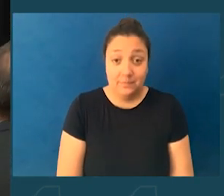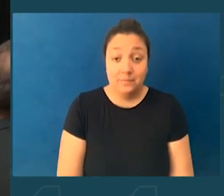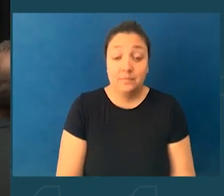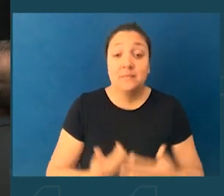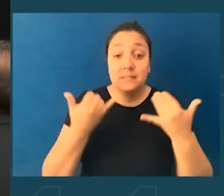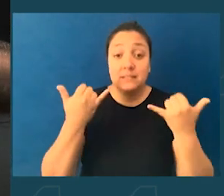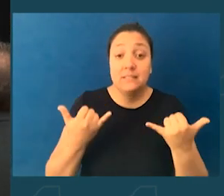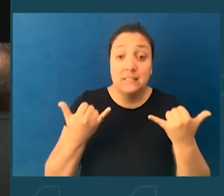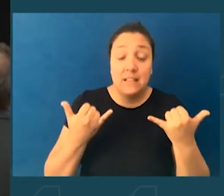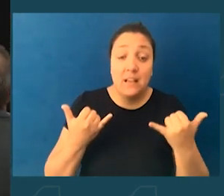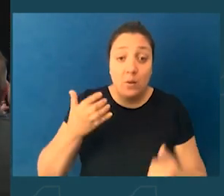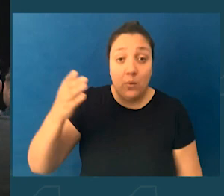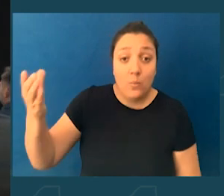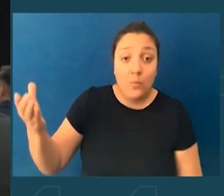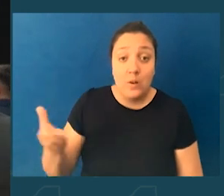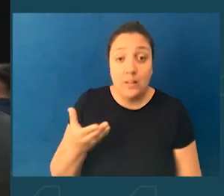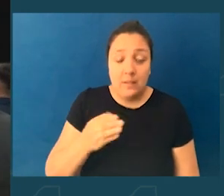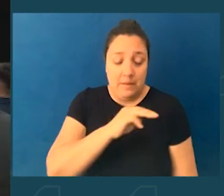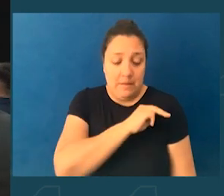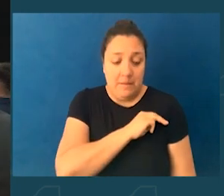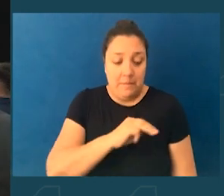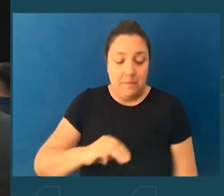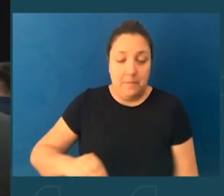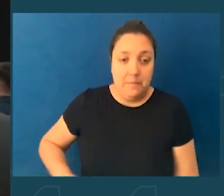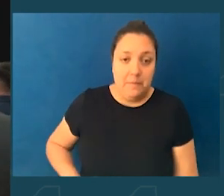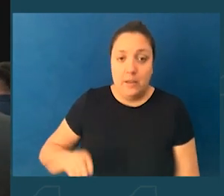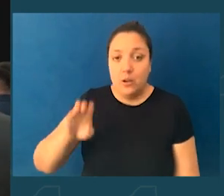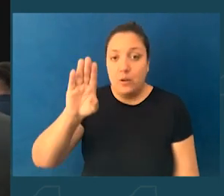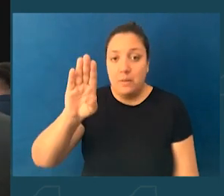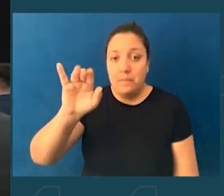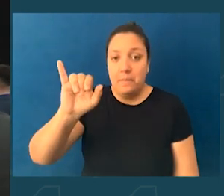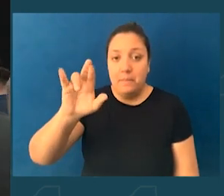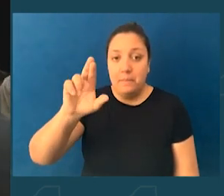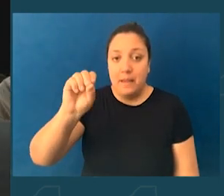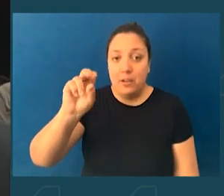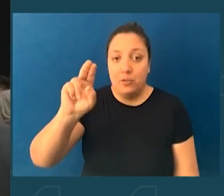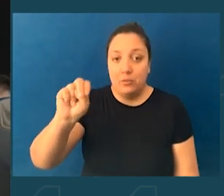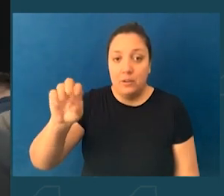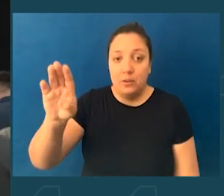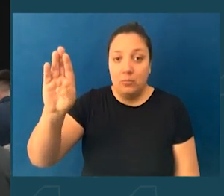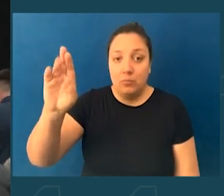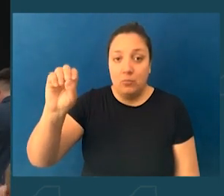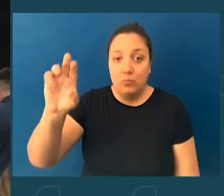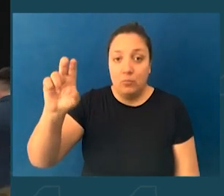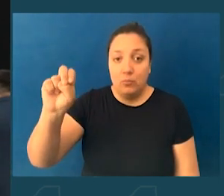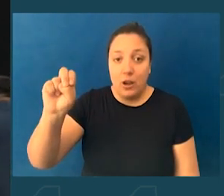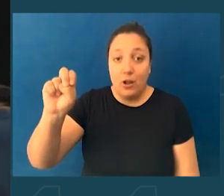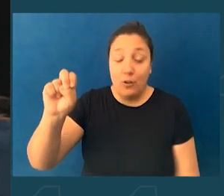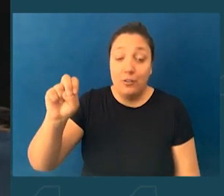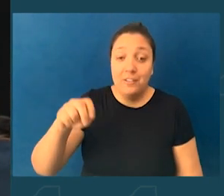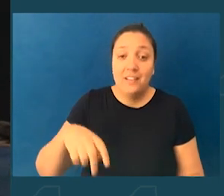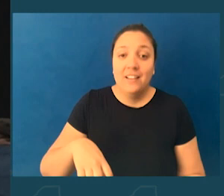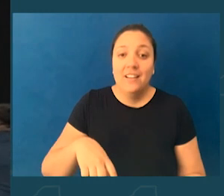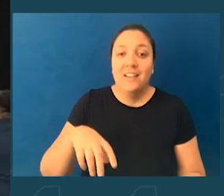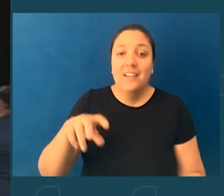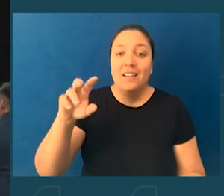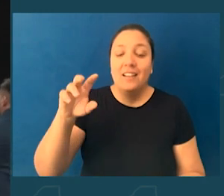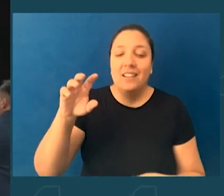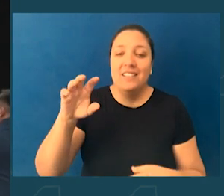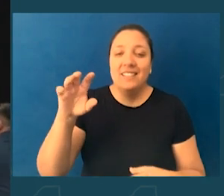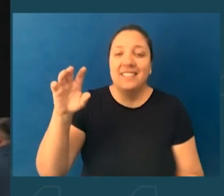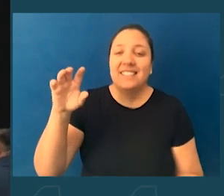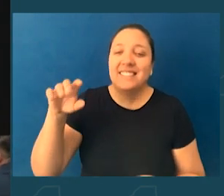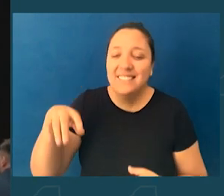podium Mayor Byron Brown. Well, I was going to welcome Byron Brown too, but come on up. Byron Brown, come on down. You're the